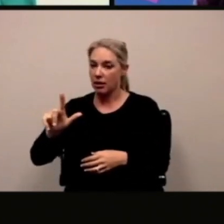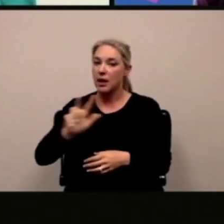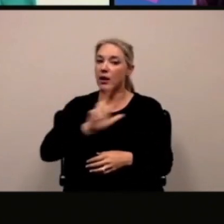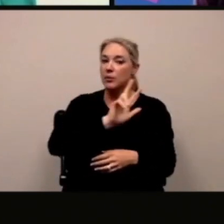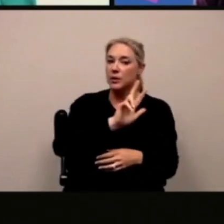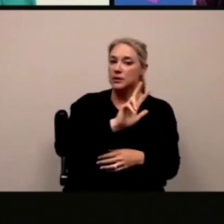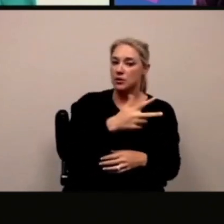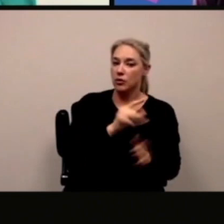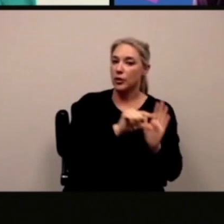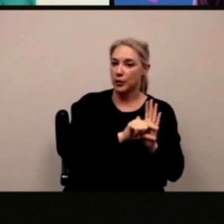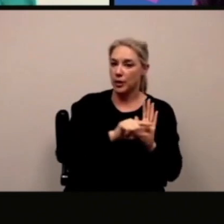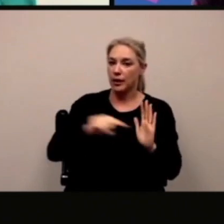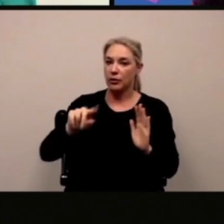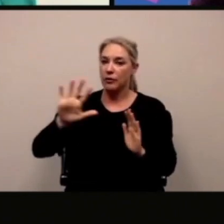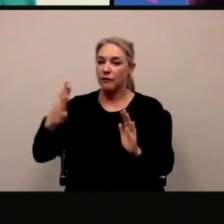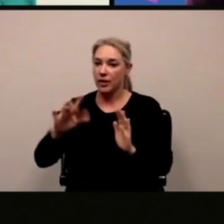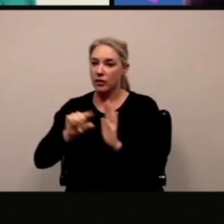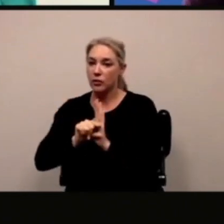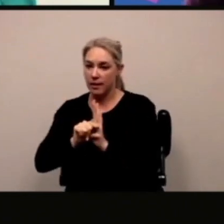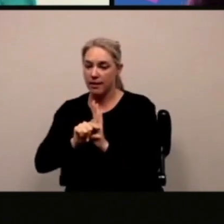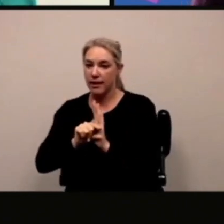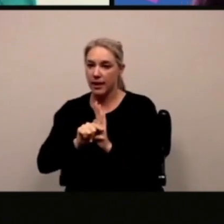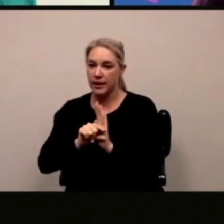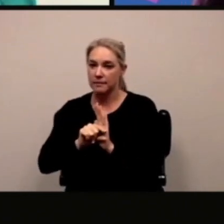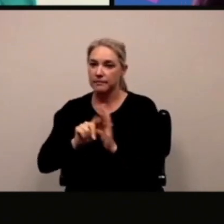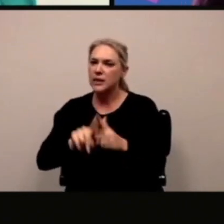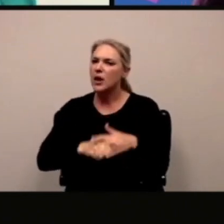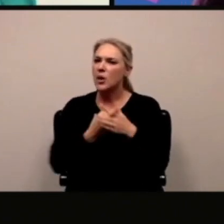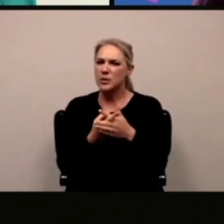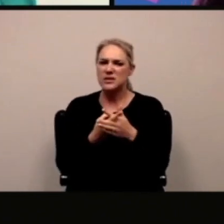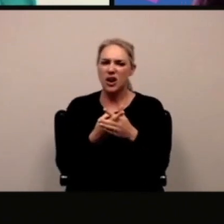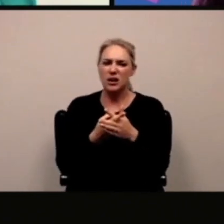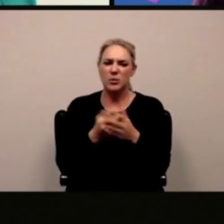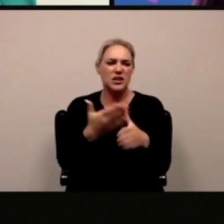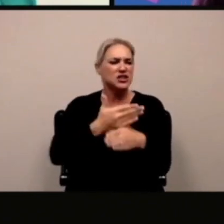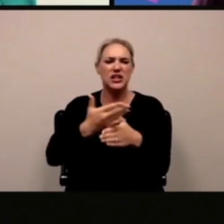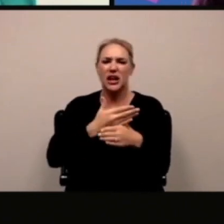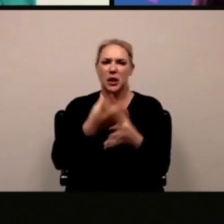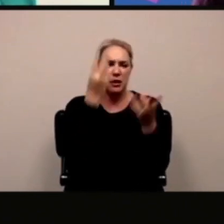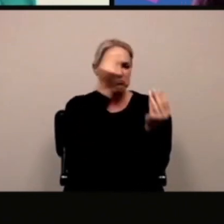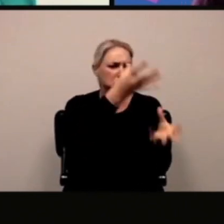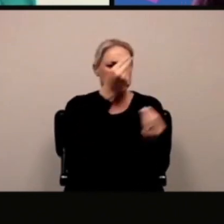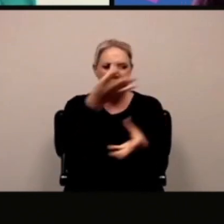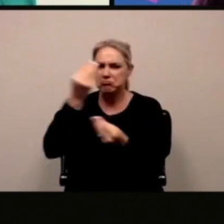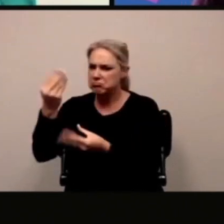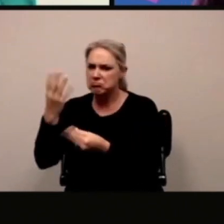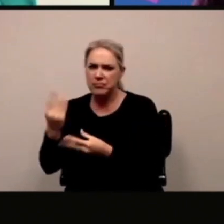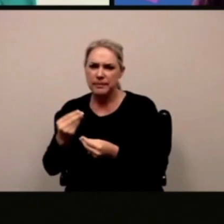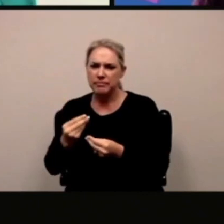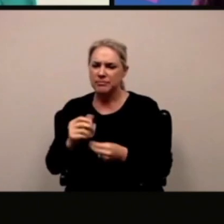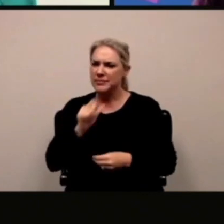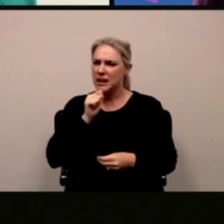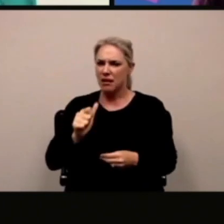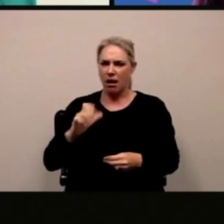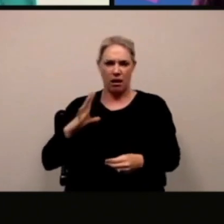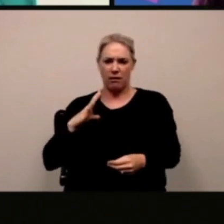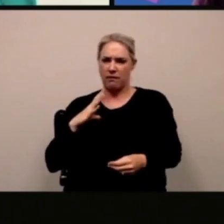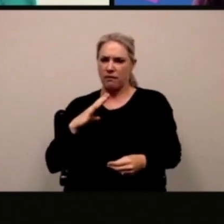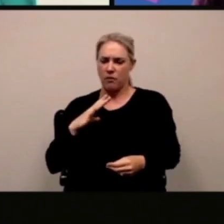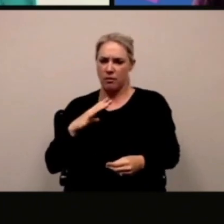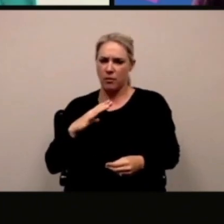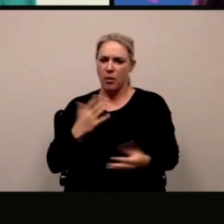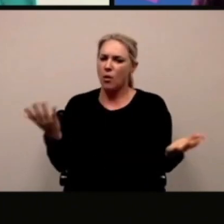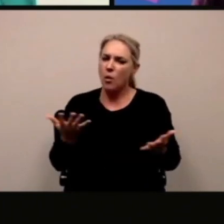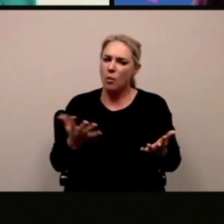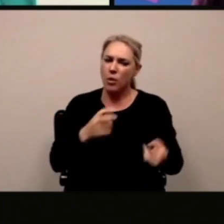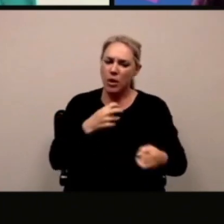and we started out with, like, you know, just kind of sharing out very like informal brainstorming of like, what are some problems that you see in your community? What are some things that